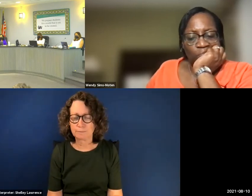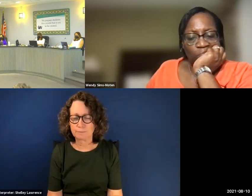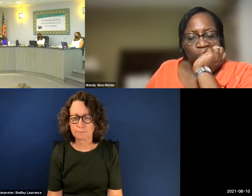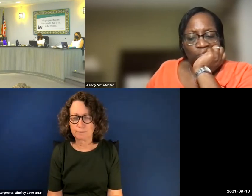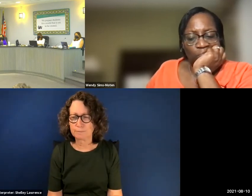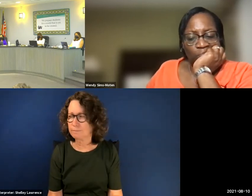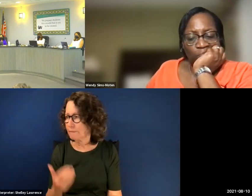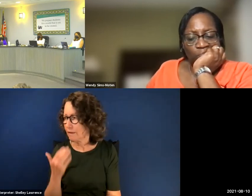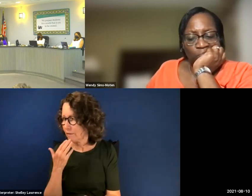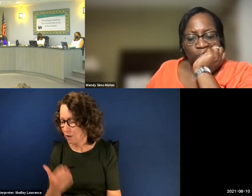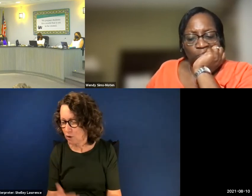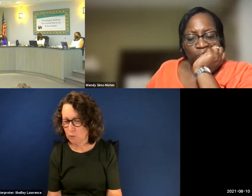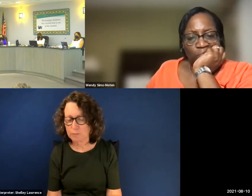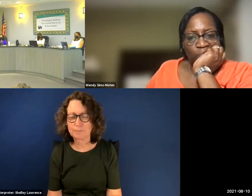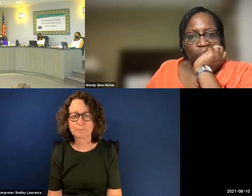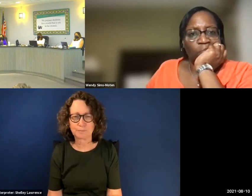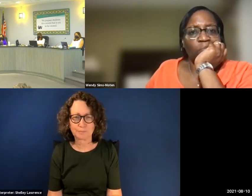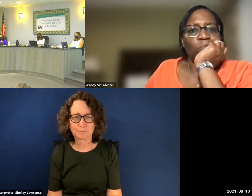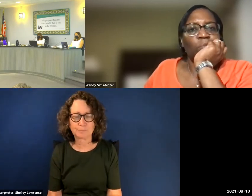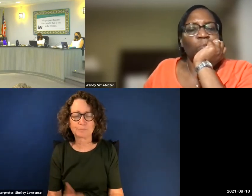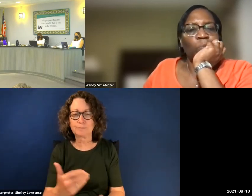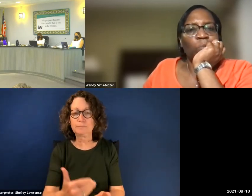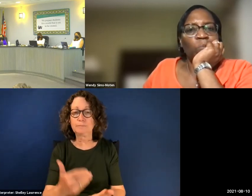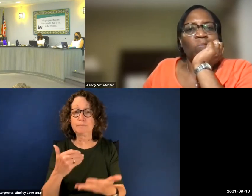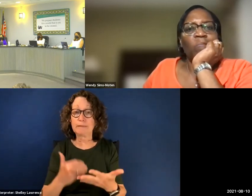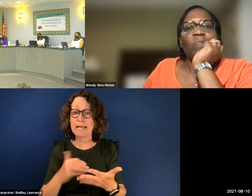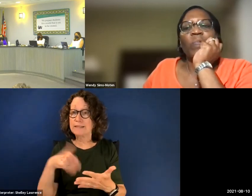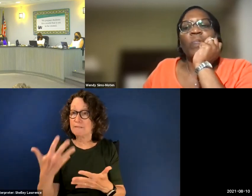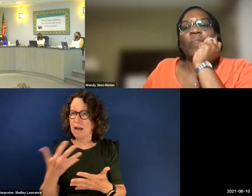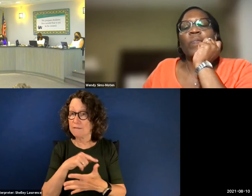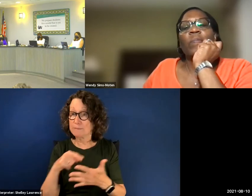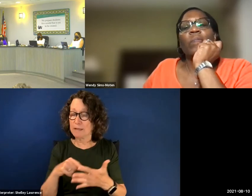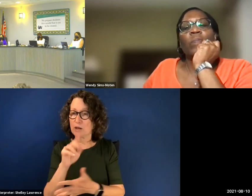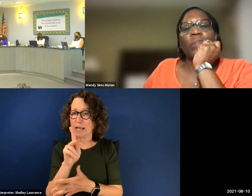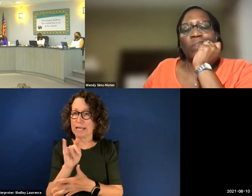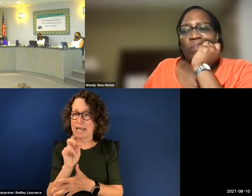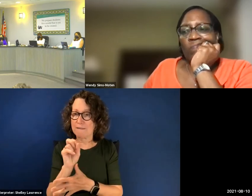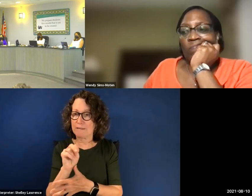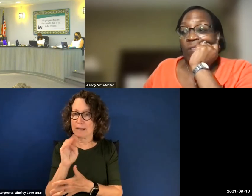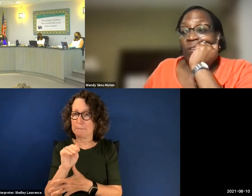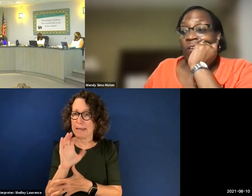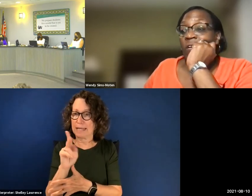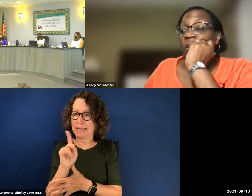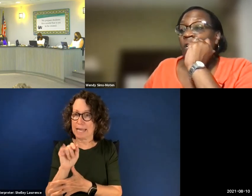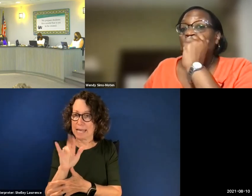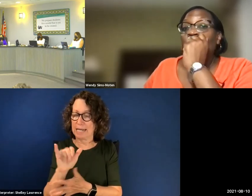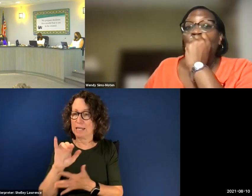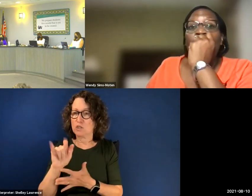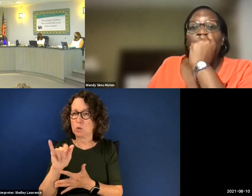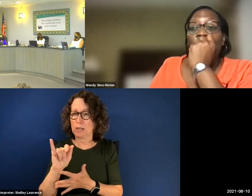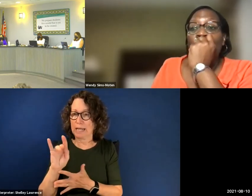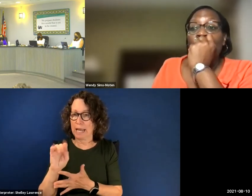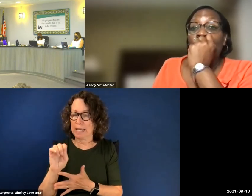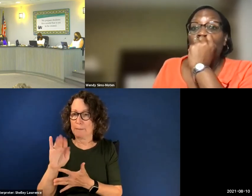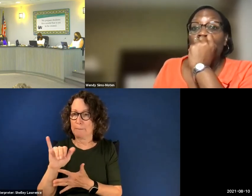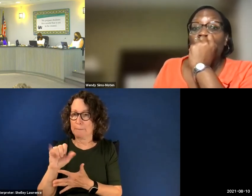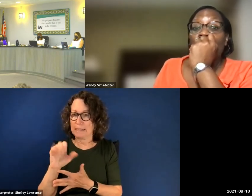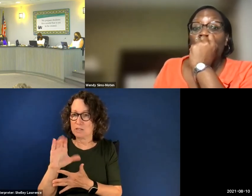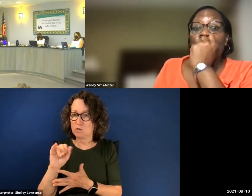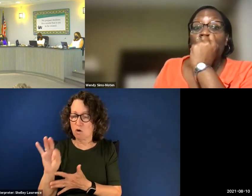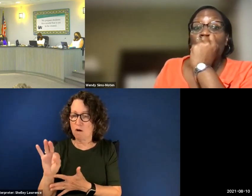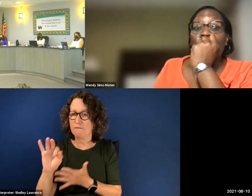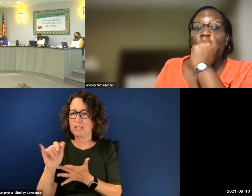Thank you. Our next five speakers are Kevin McKemmy, Juliet Biscoff,